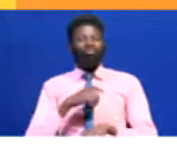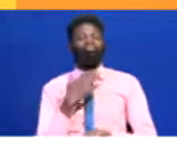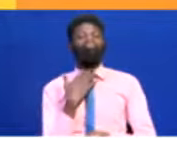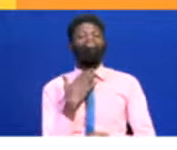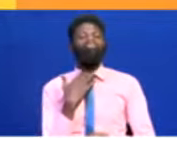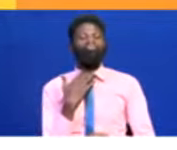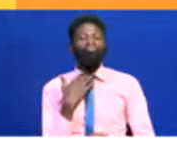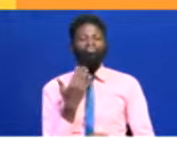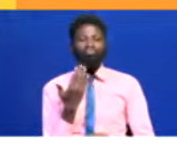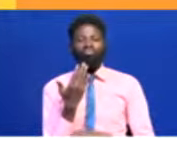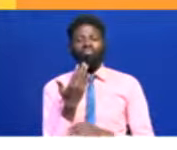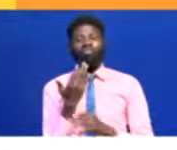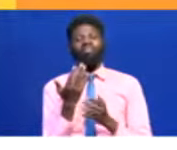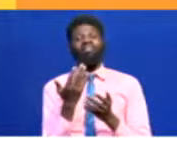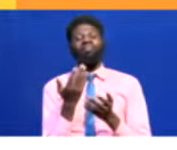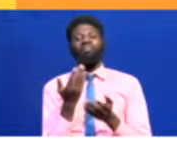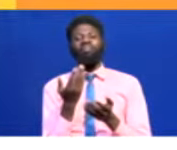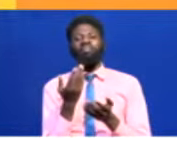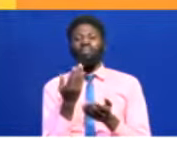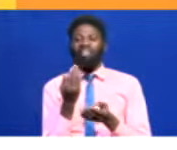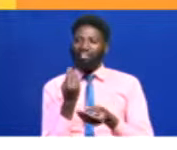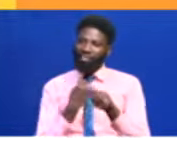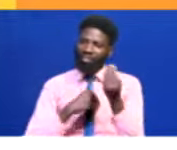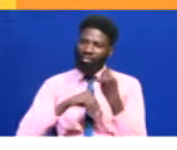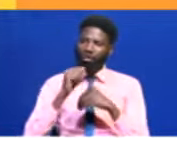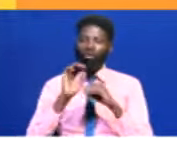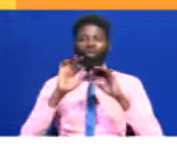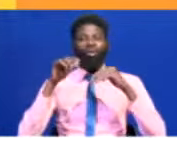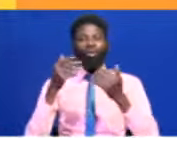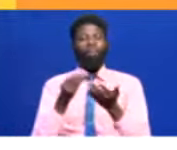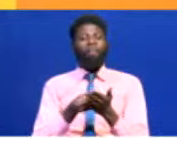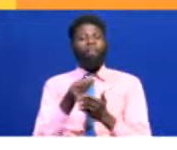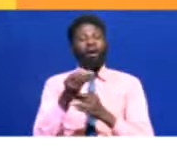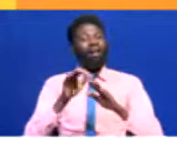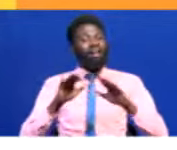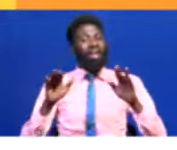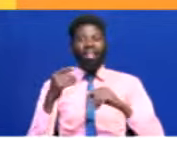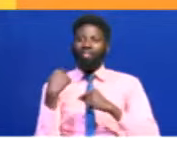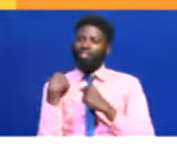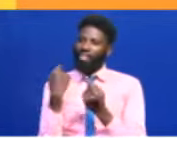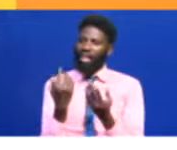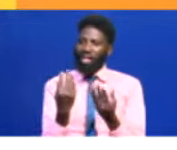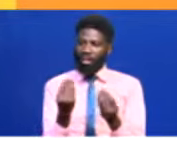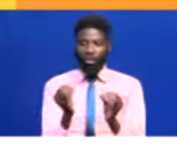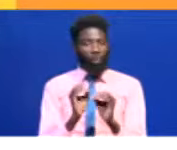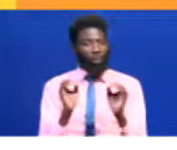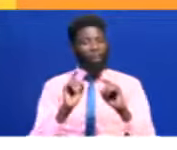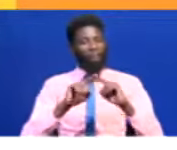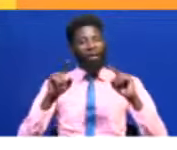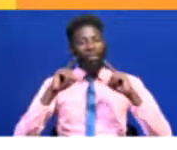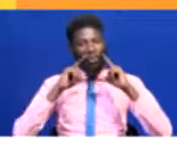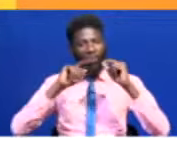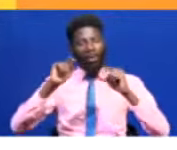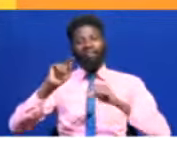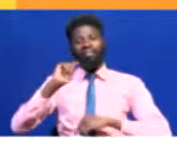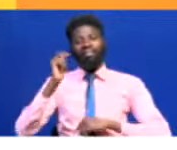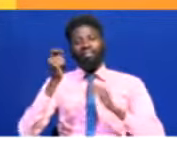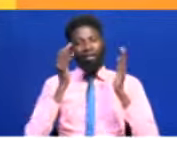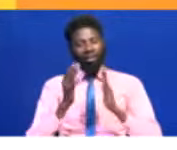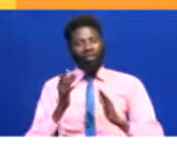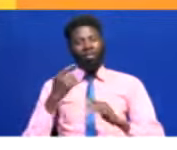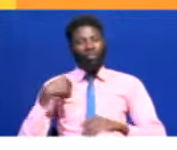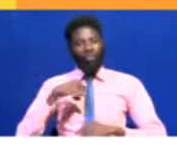on matters land. It has not been easy, but I want to tell Kenyans, we are there, and soon we'll be done with